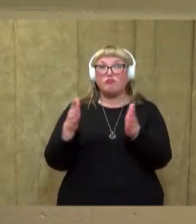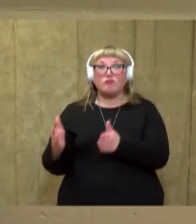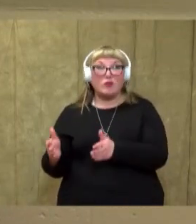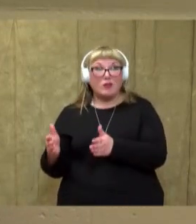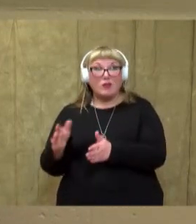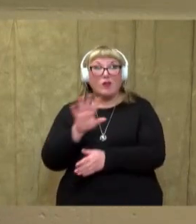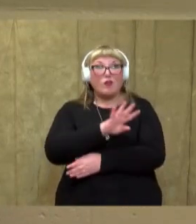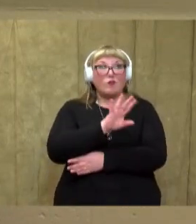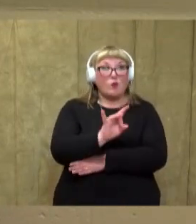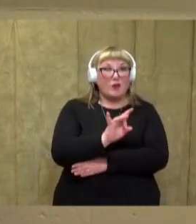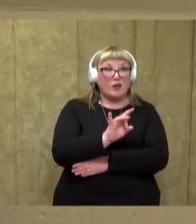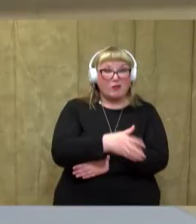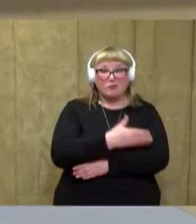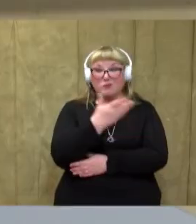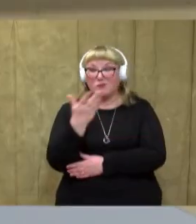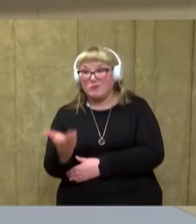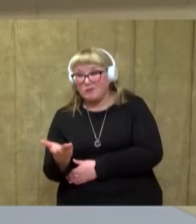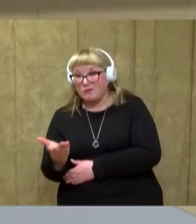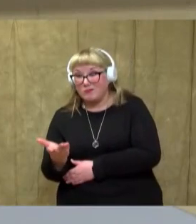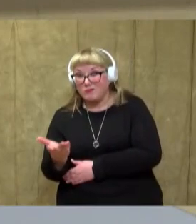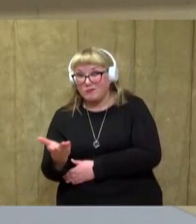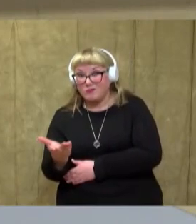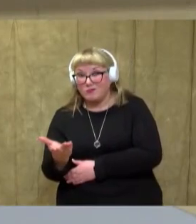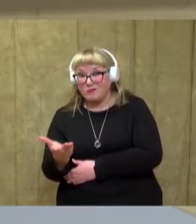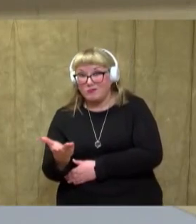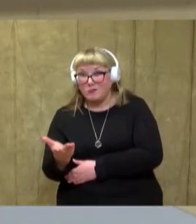than 48 is